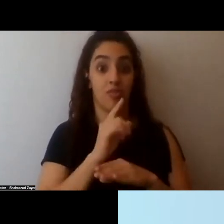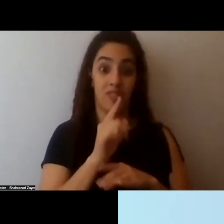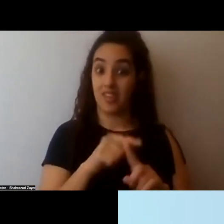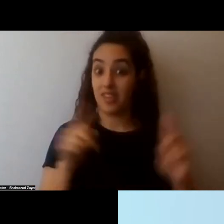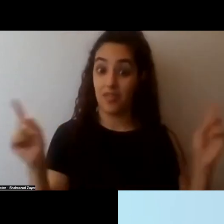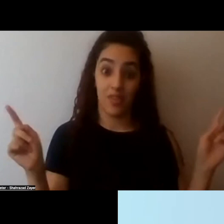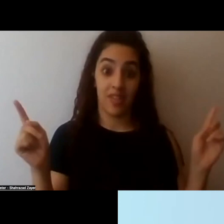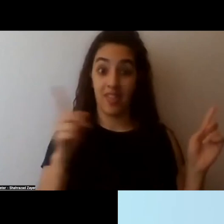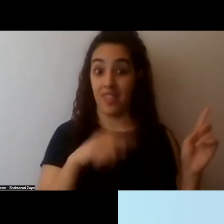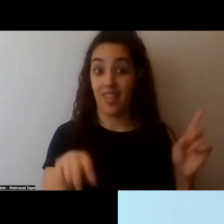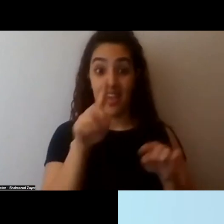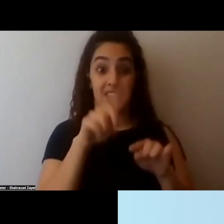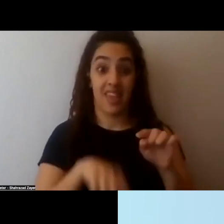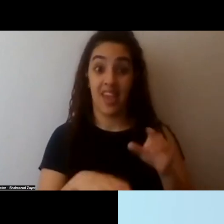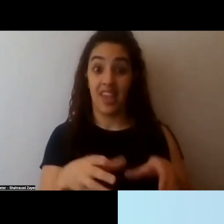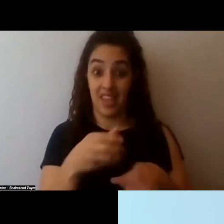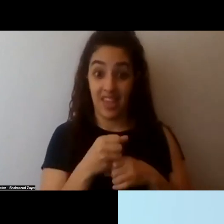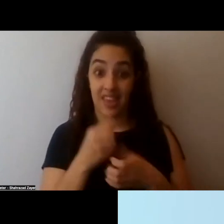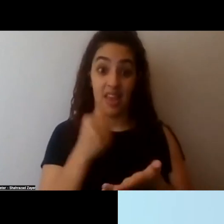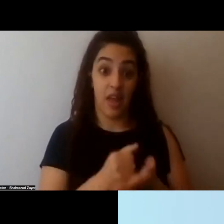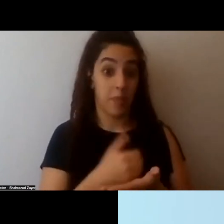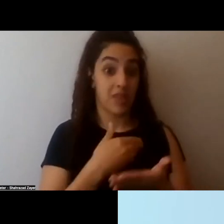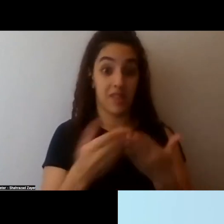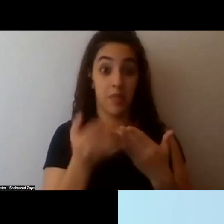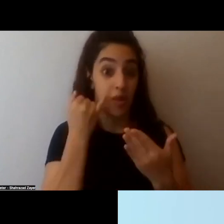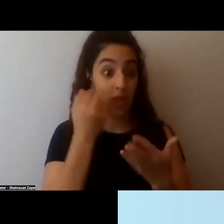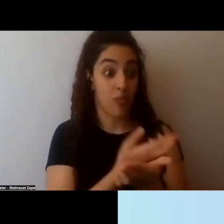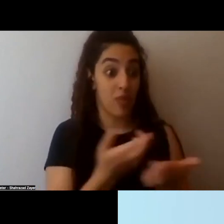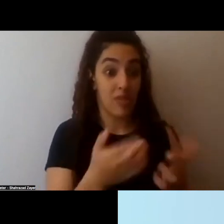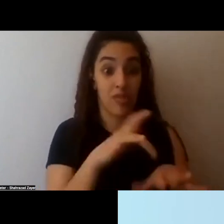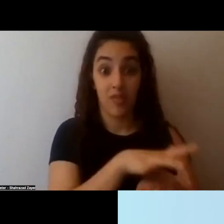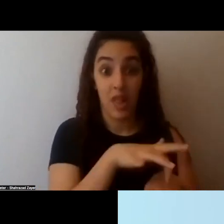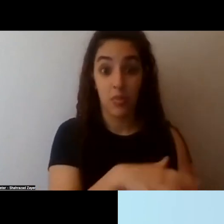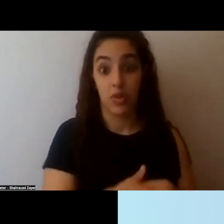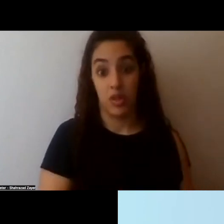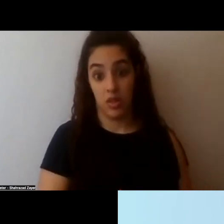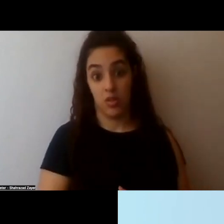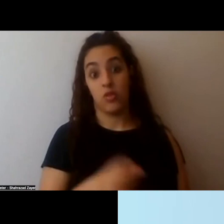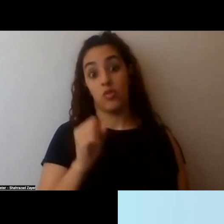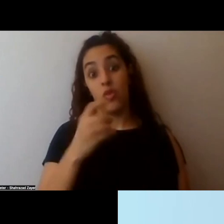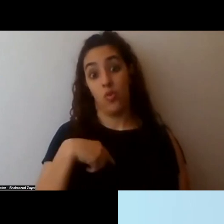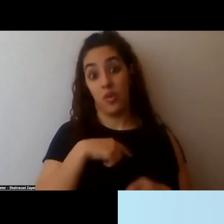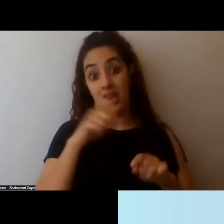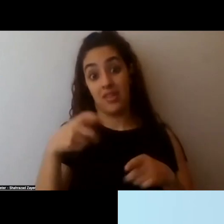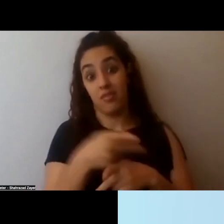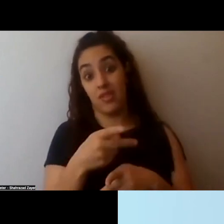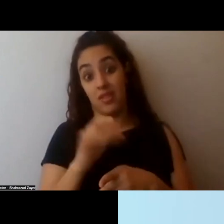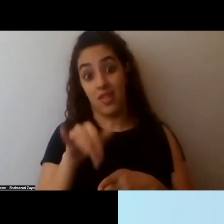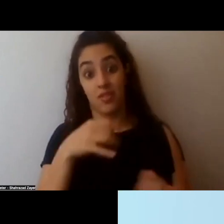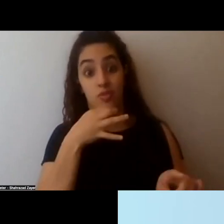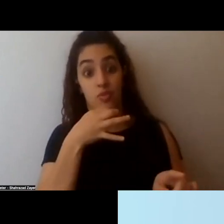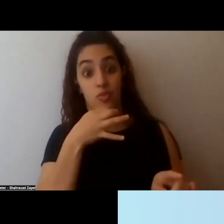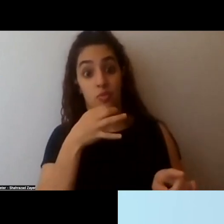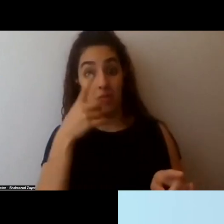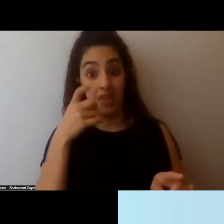if the resources are there. So that's something we're definitely going to have to get our hands around, and soon, as our population ages